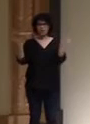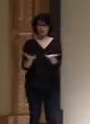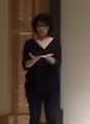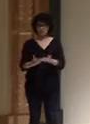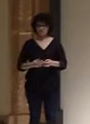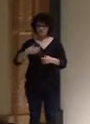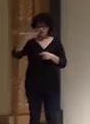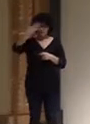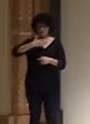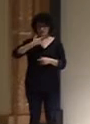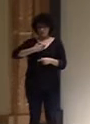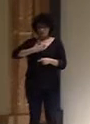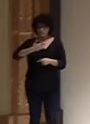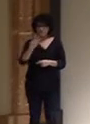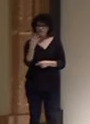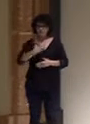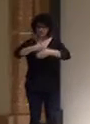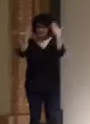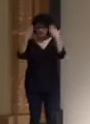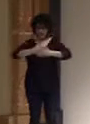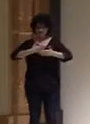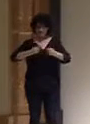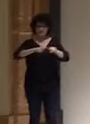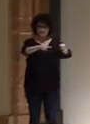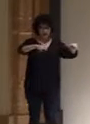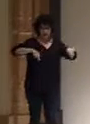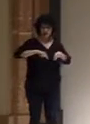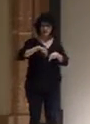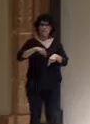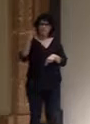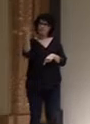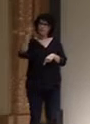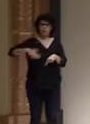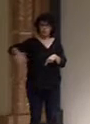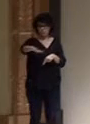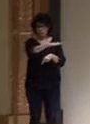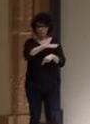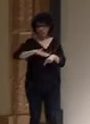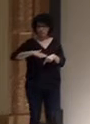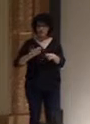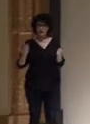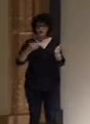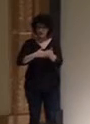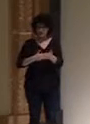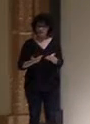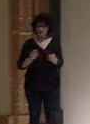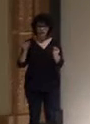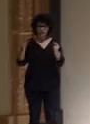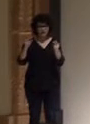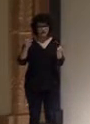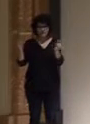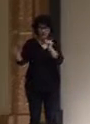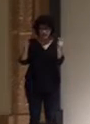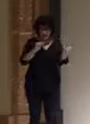of the city of Porto will be hosting debates, workshops, discovery tours, and the artistic